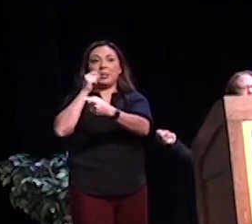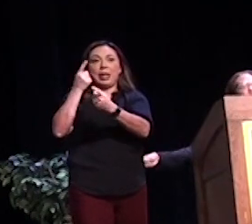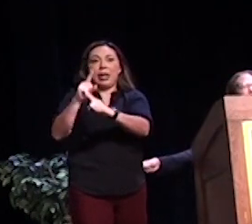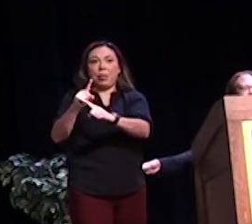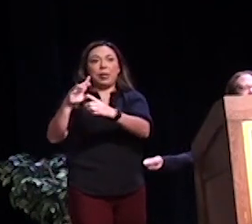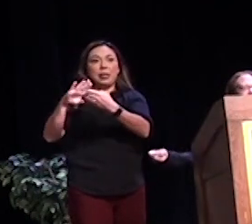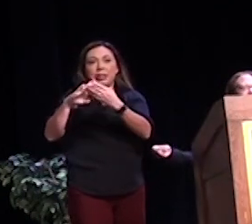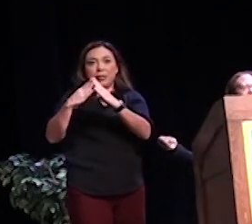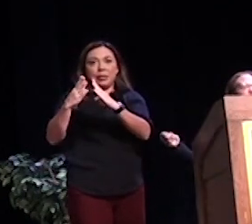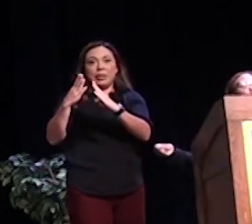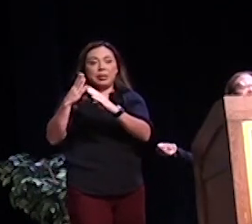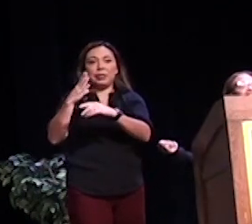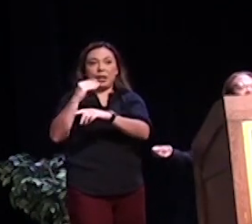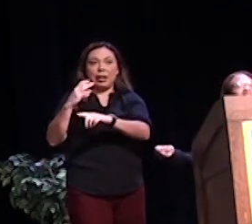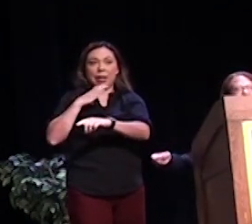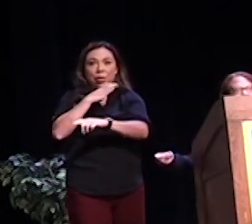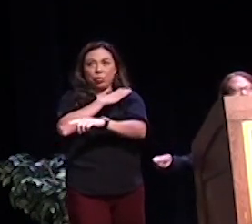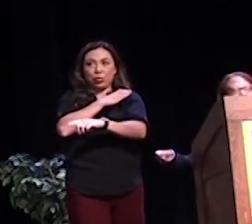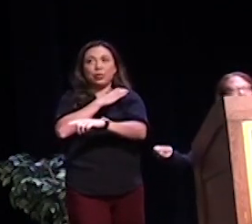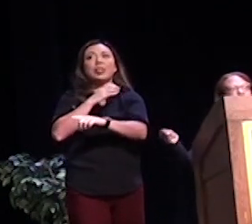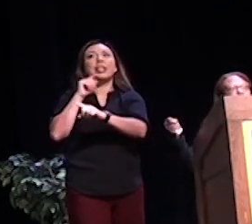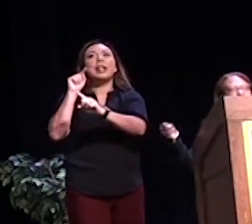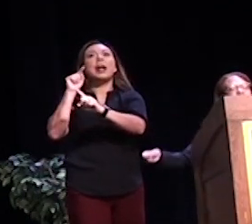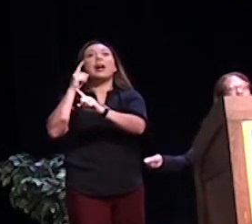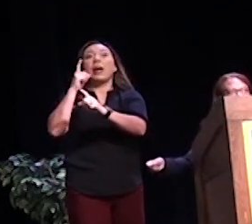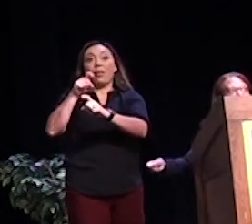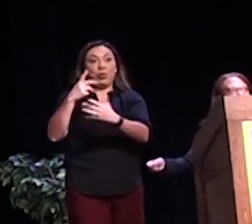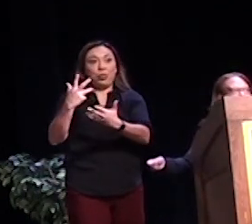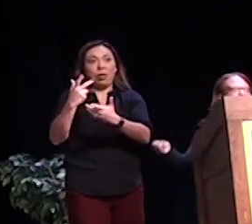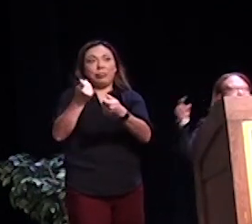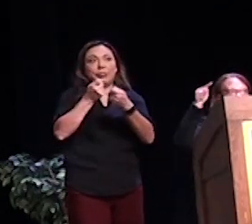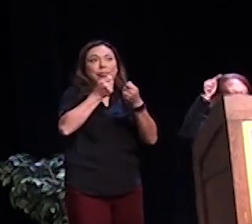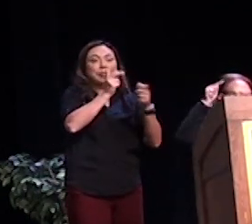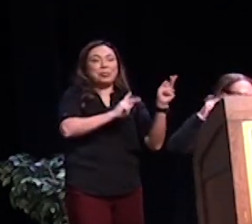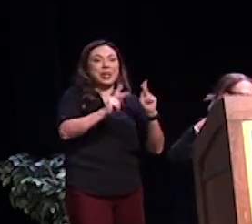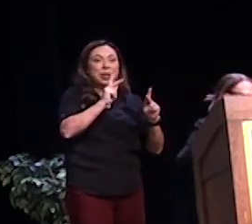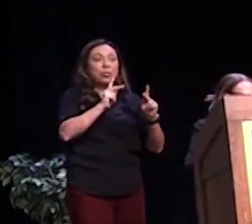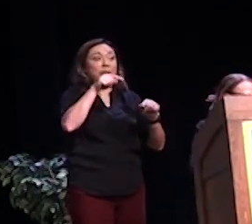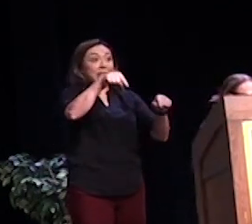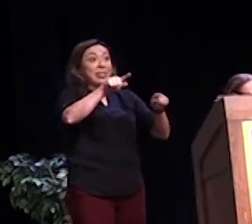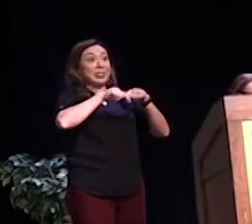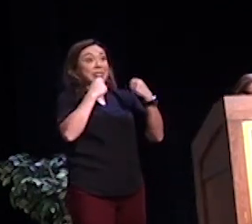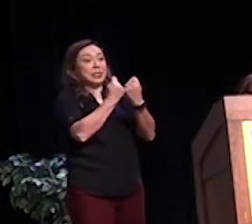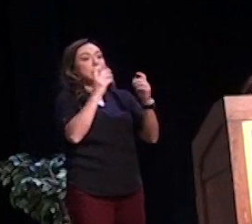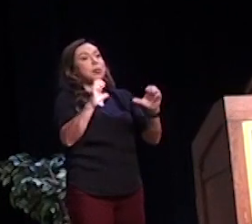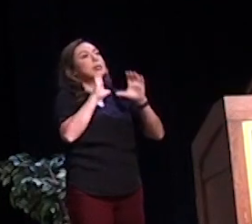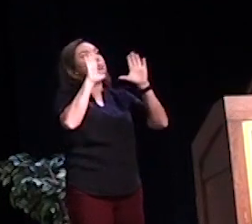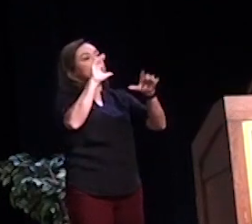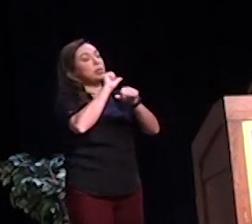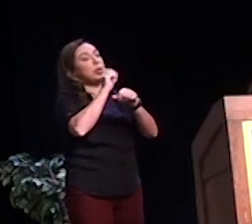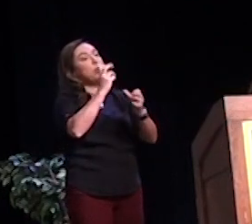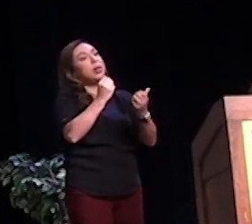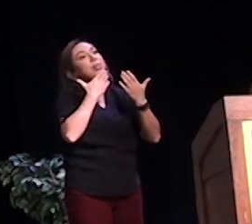sure we're deploying. And I know that this city has done a tremendous job. And I want to thank you for that